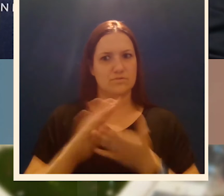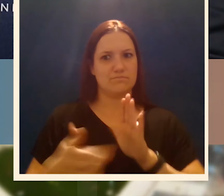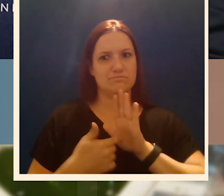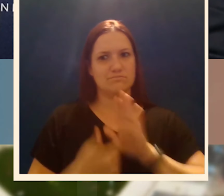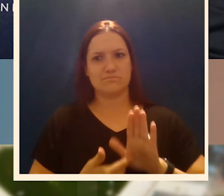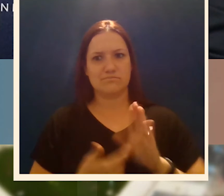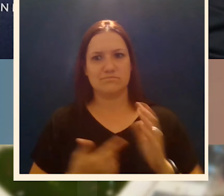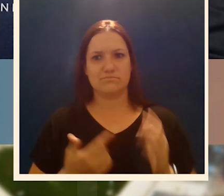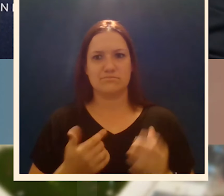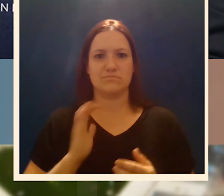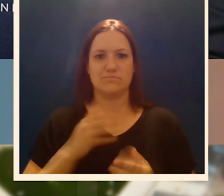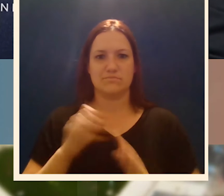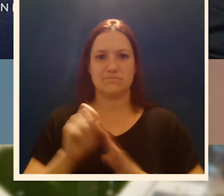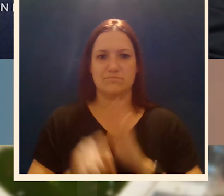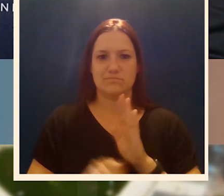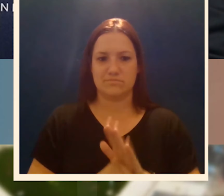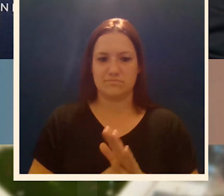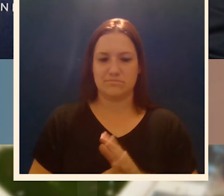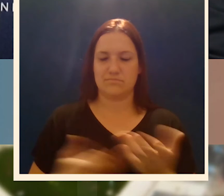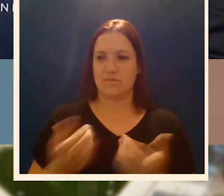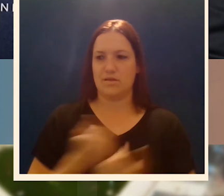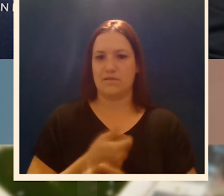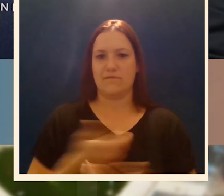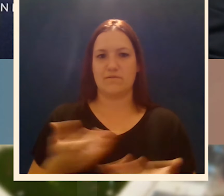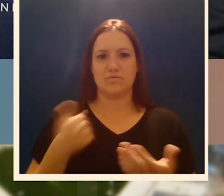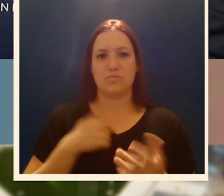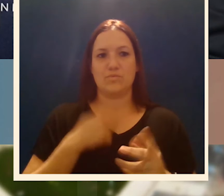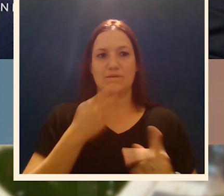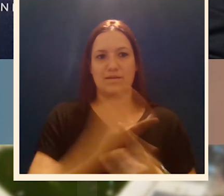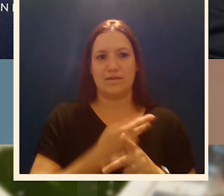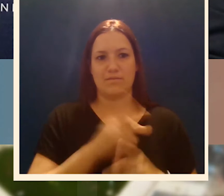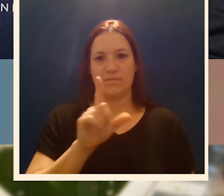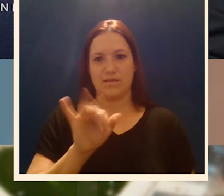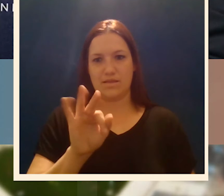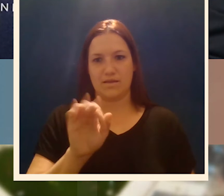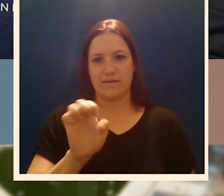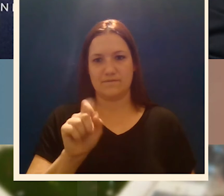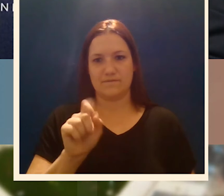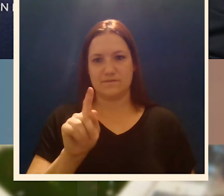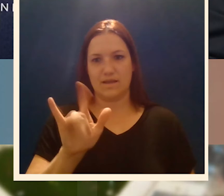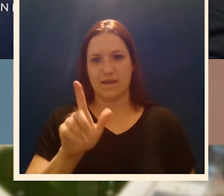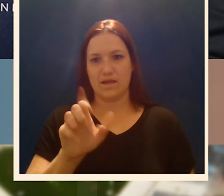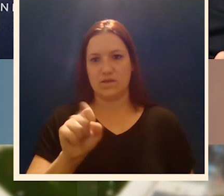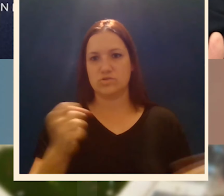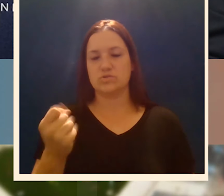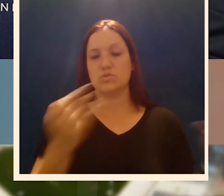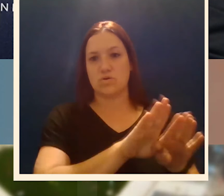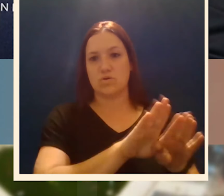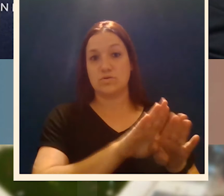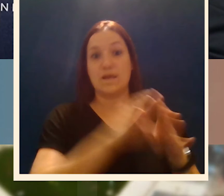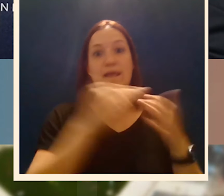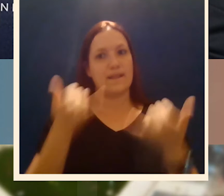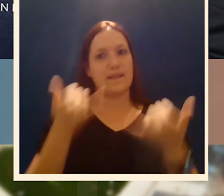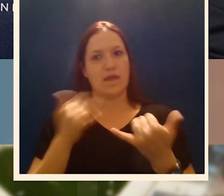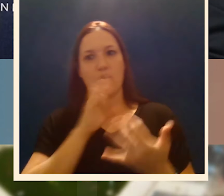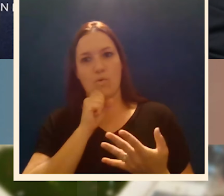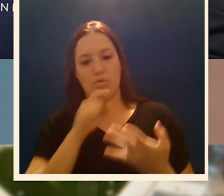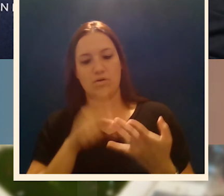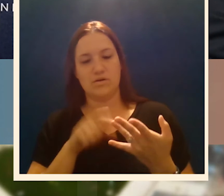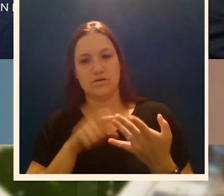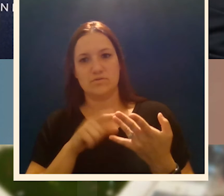Now that we're in the orange tier and we're allowed to open it back up, I think we're going to also look carefully at this June